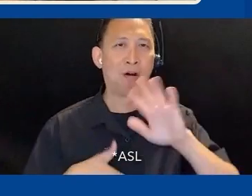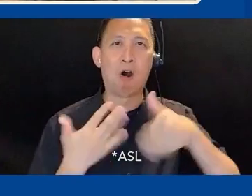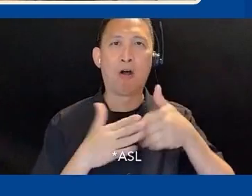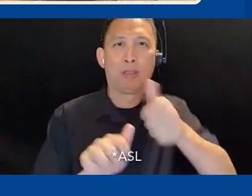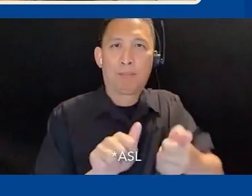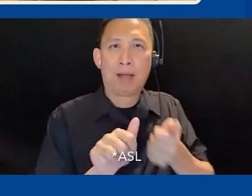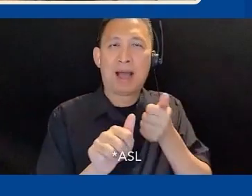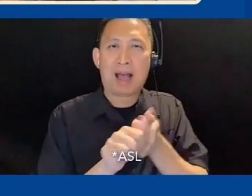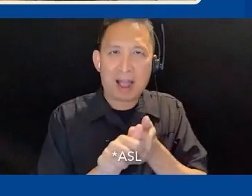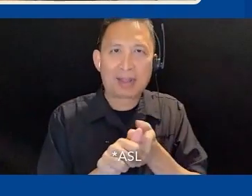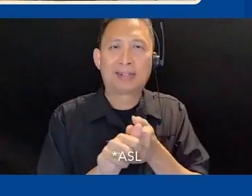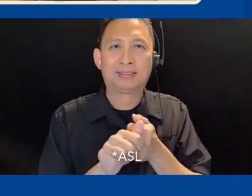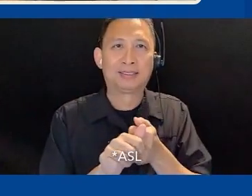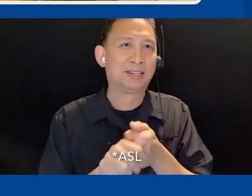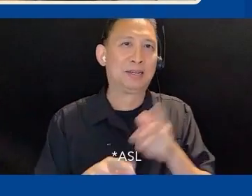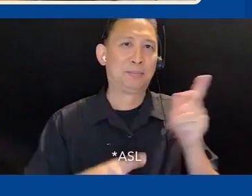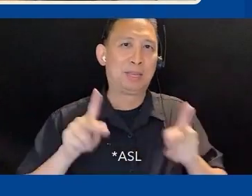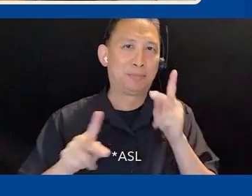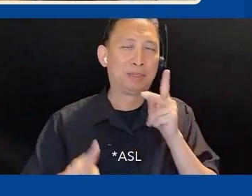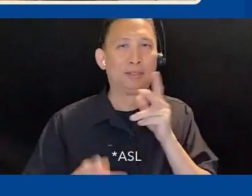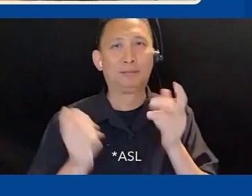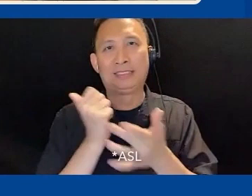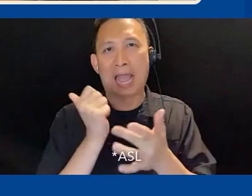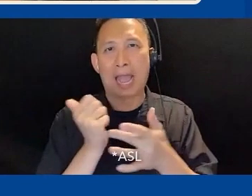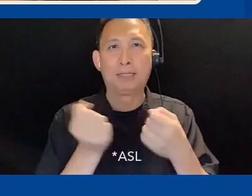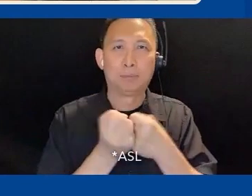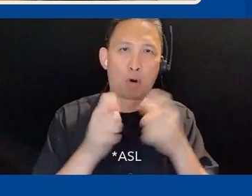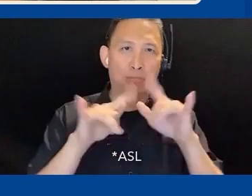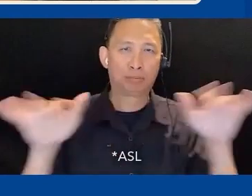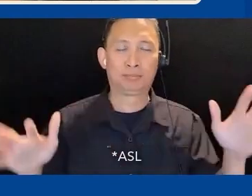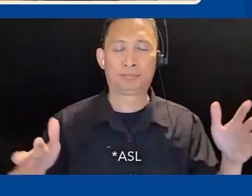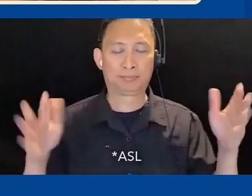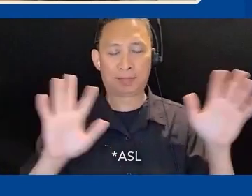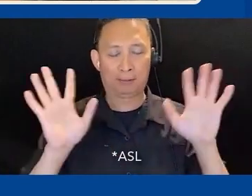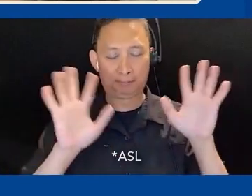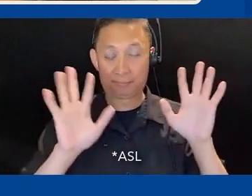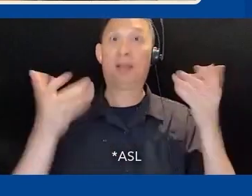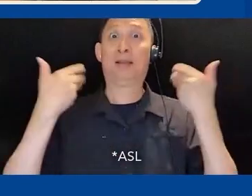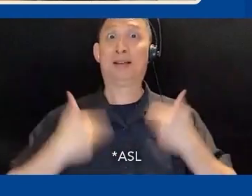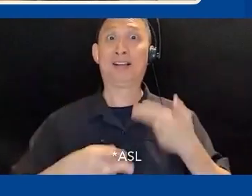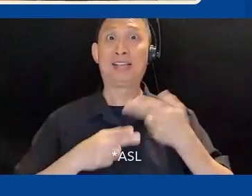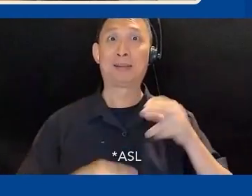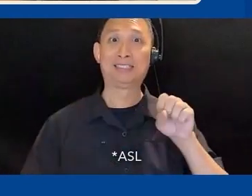who facilitated this. I'm Sami.